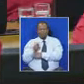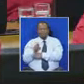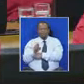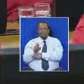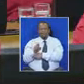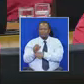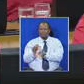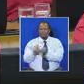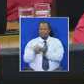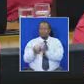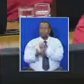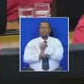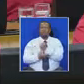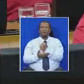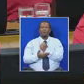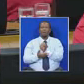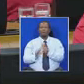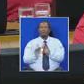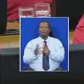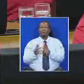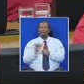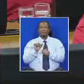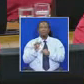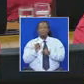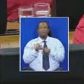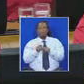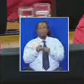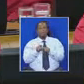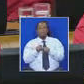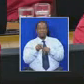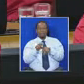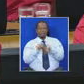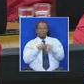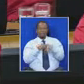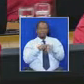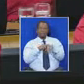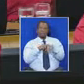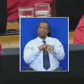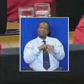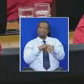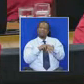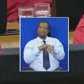Because it can't be. That's very racist. Even if I buy